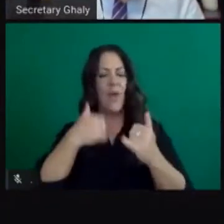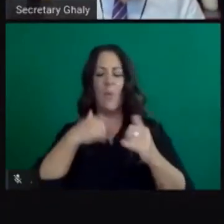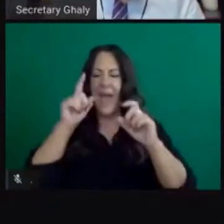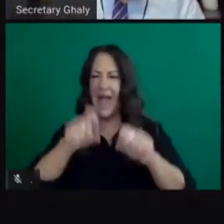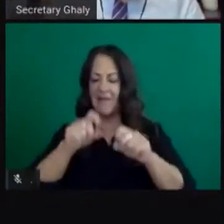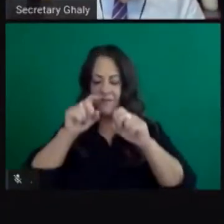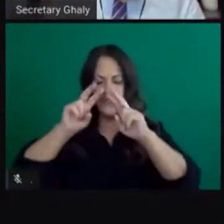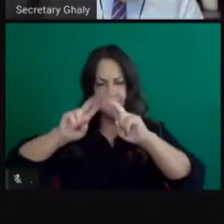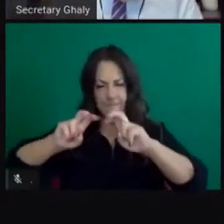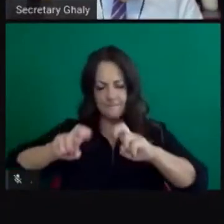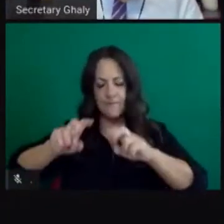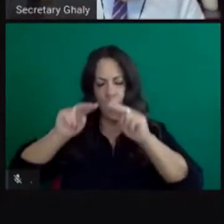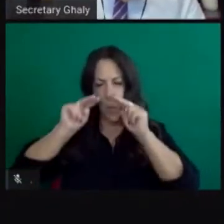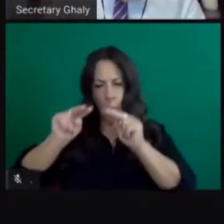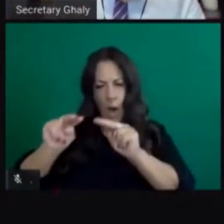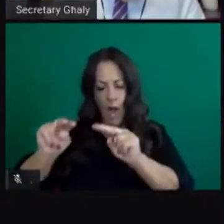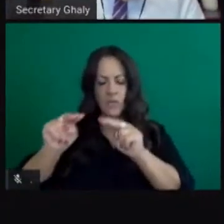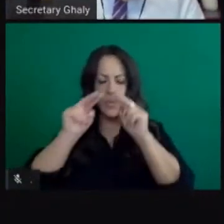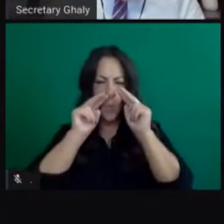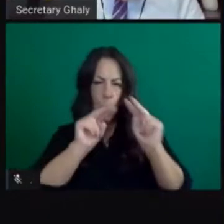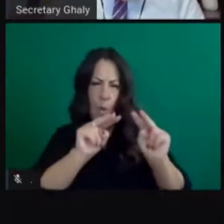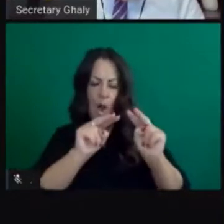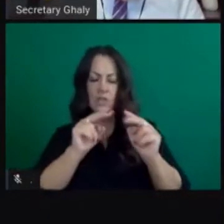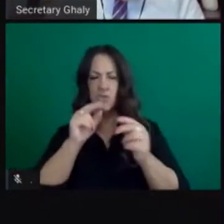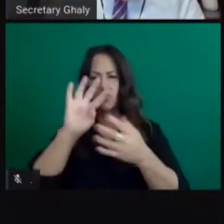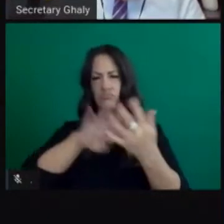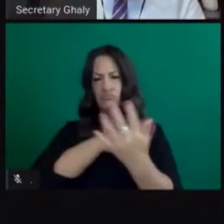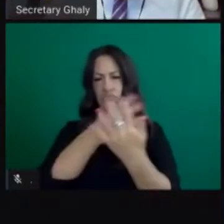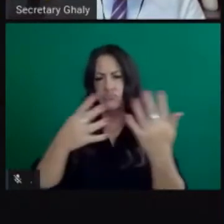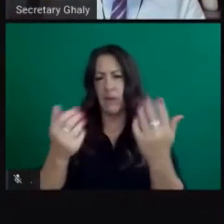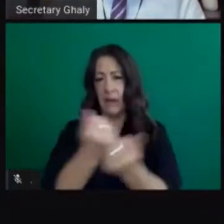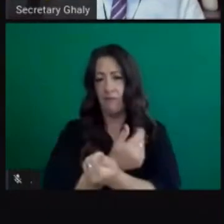and supports of our counties as we go forward.